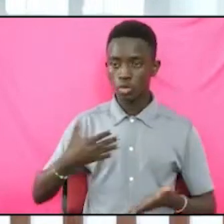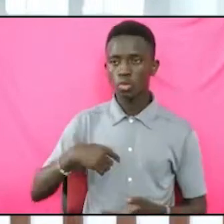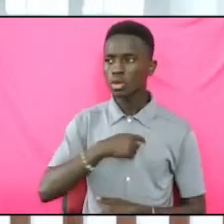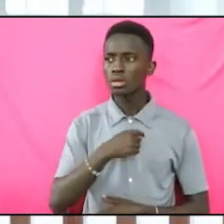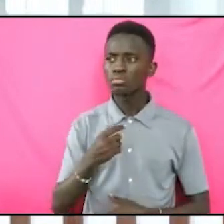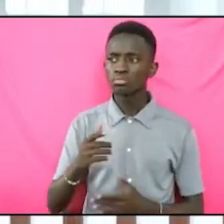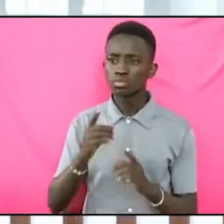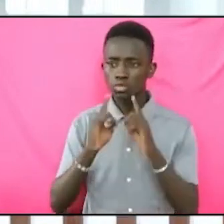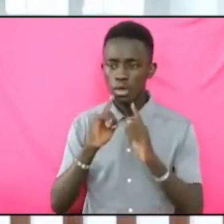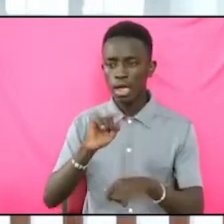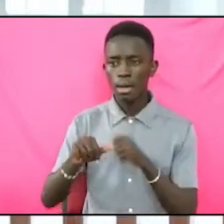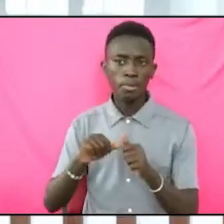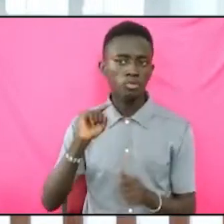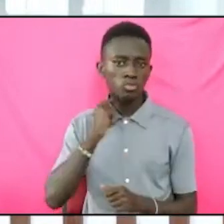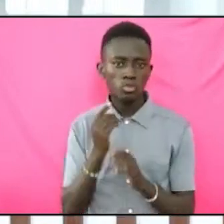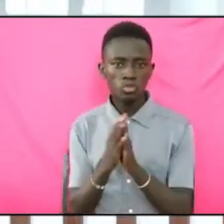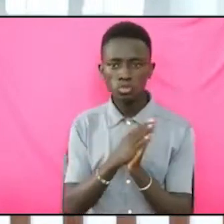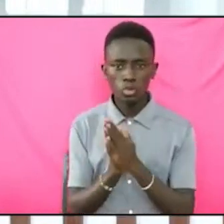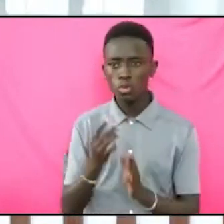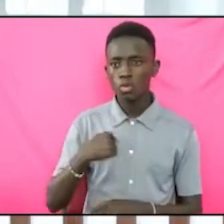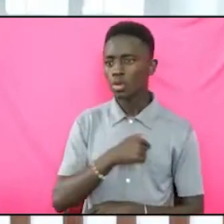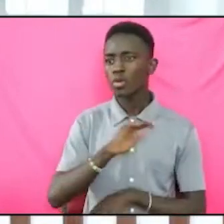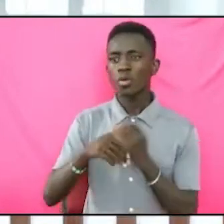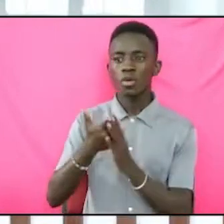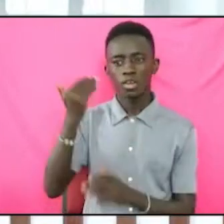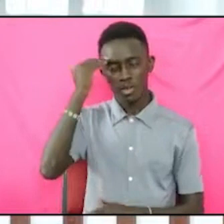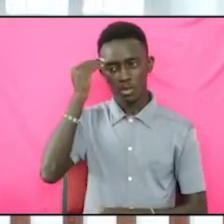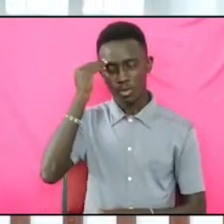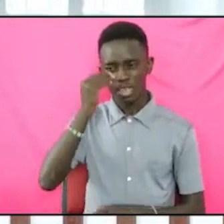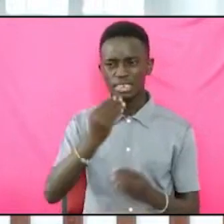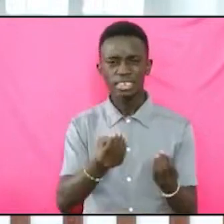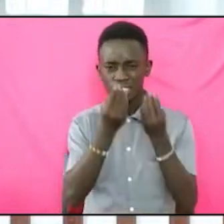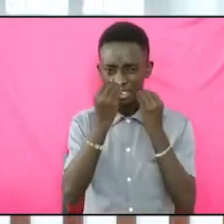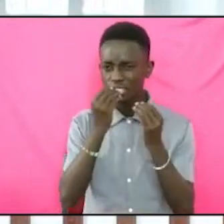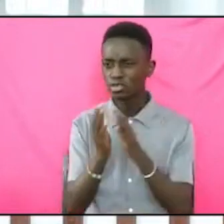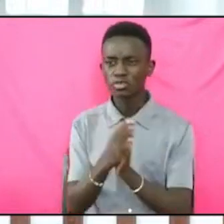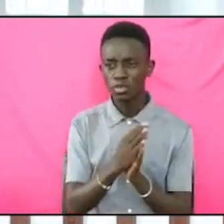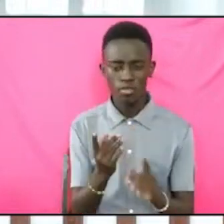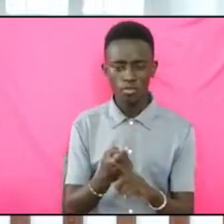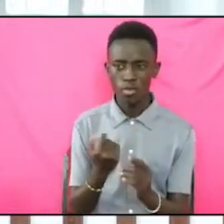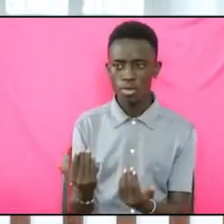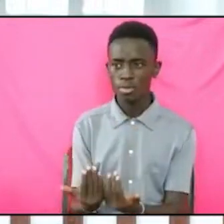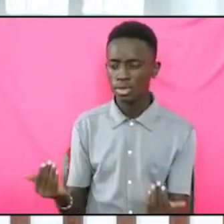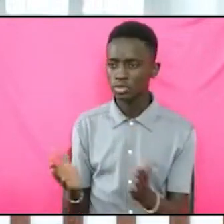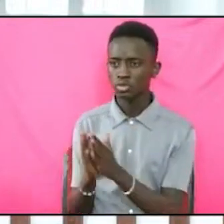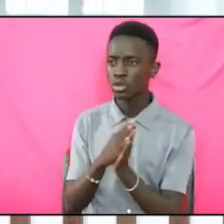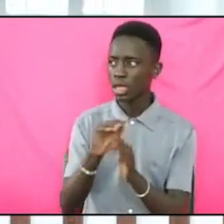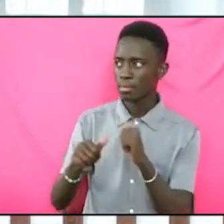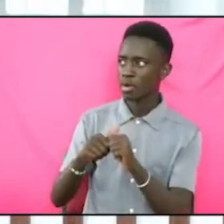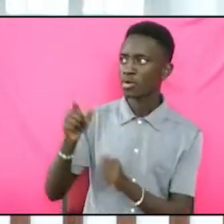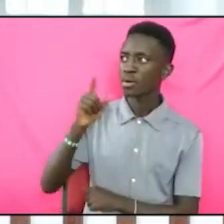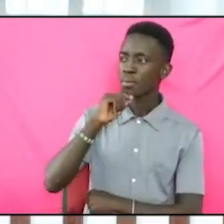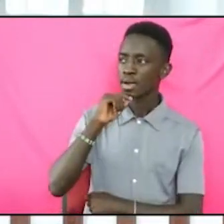about. In fact, we've been told from our Sunday school days. It's a common story, the story of Naaman.